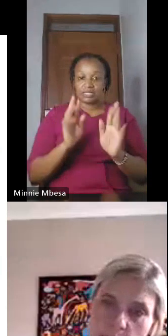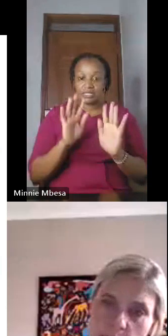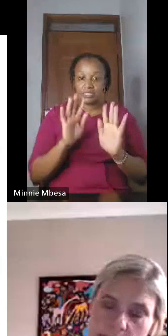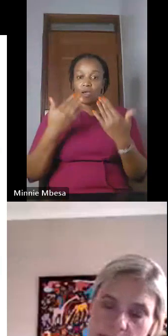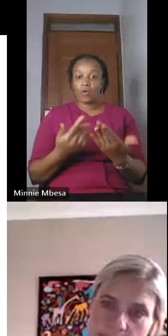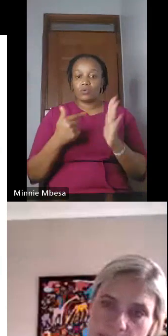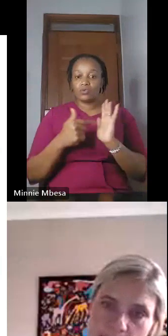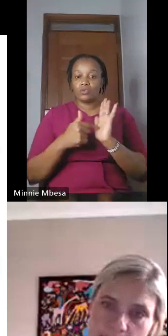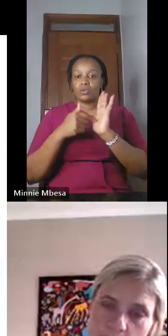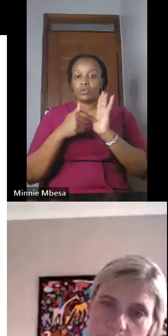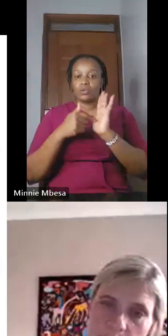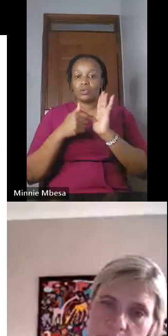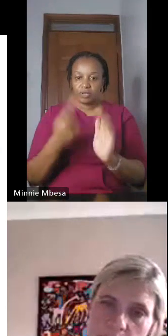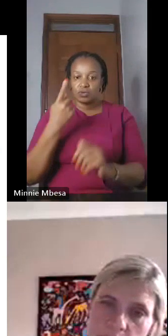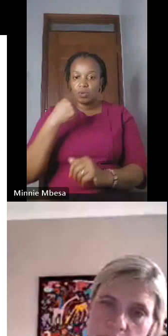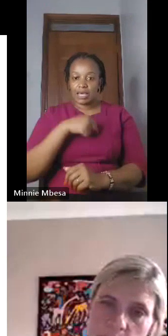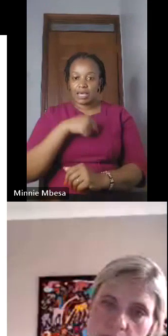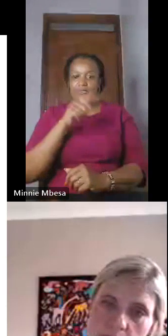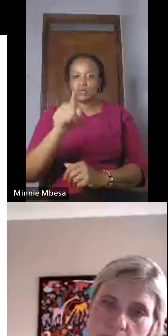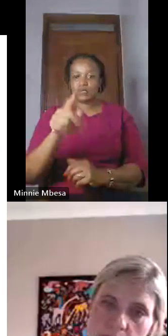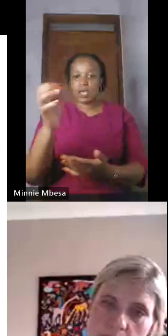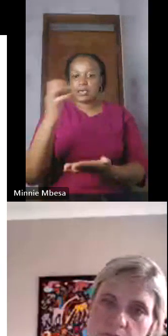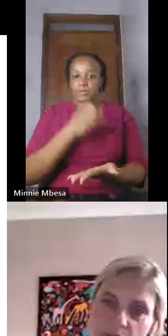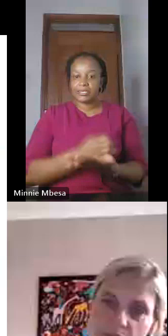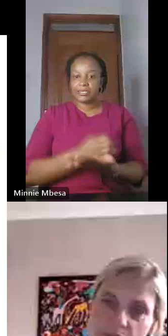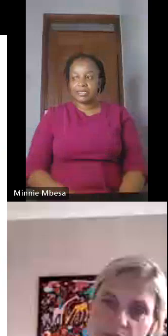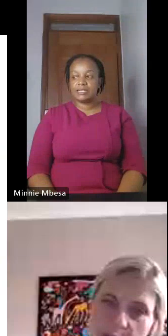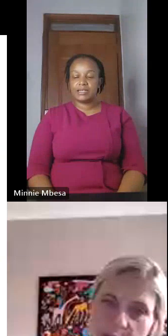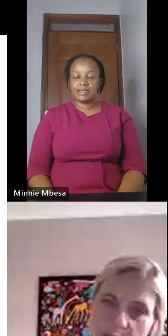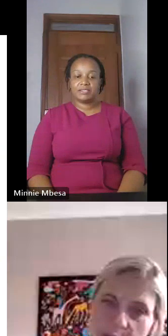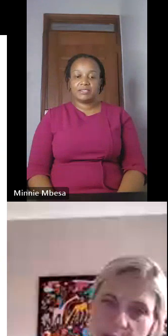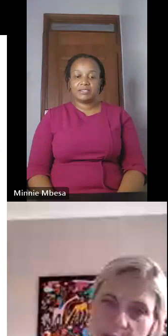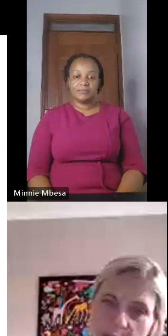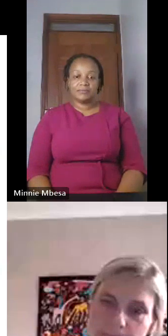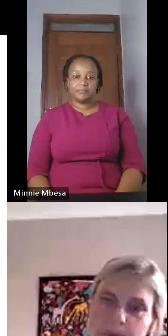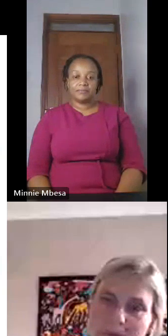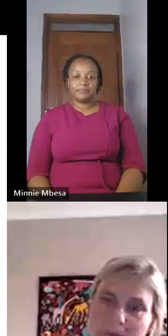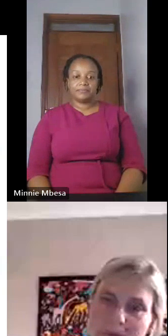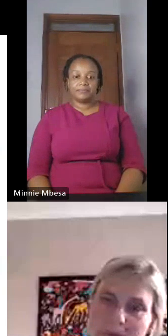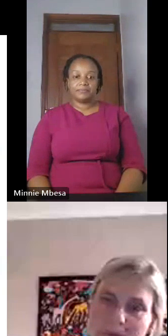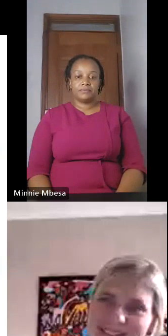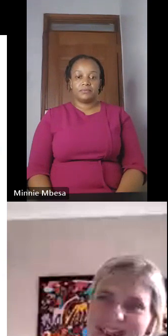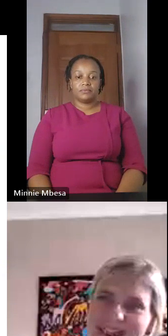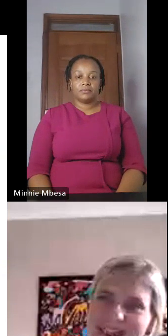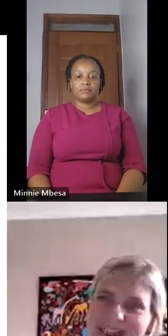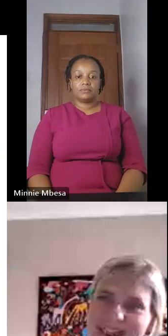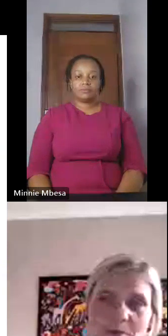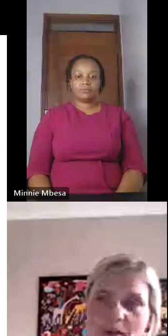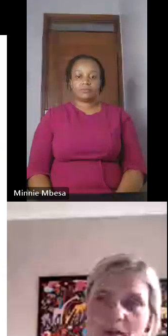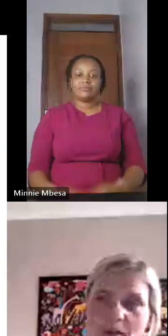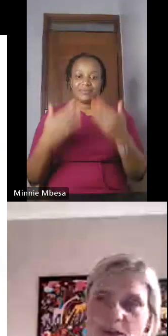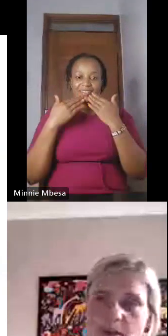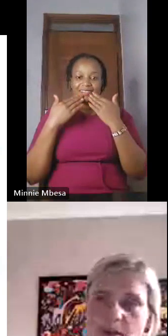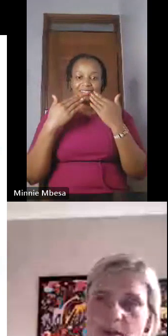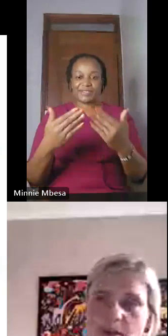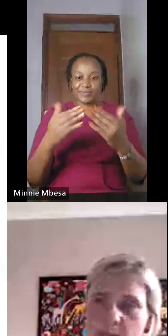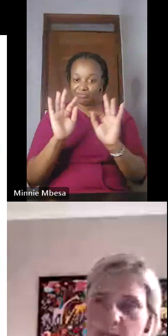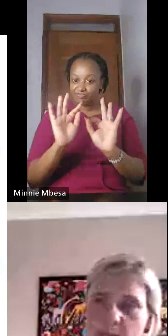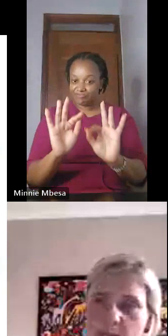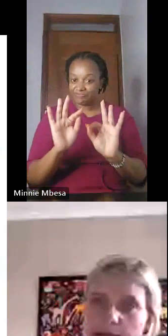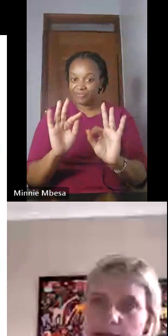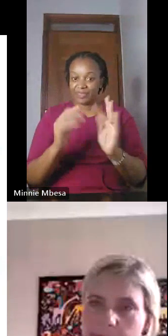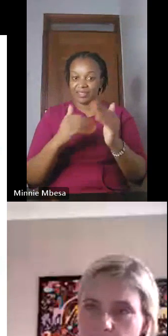you are employed. Okay. Okay. Perfect. Perfect. Next, we have